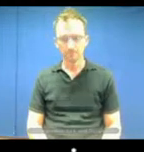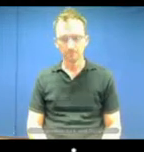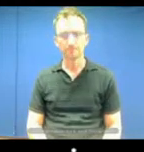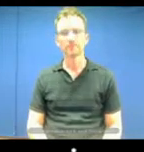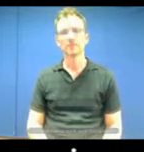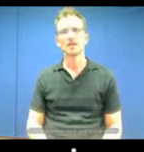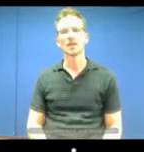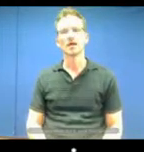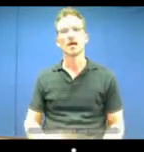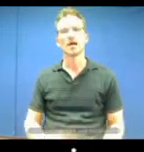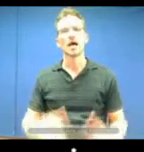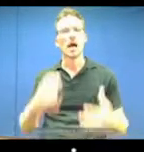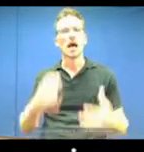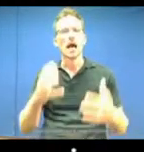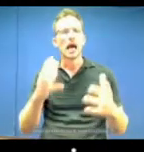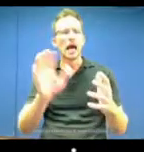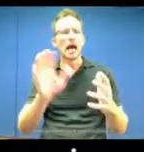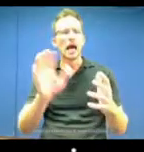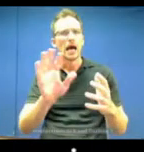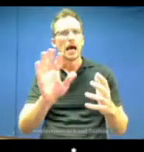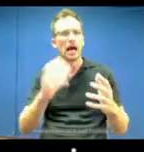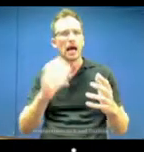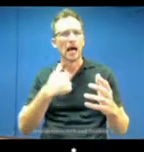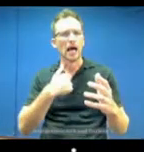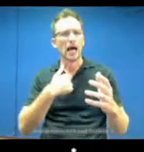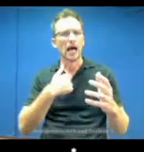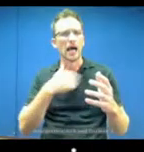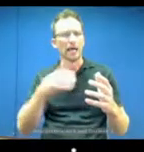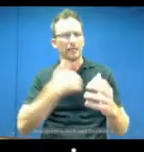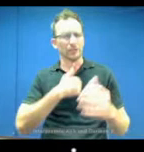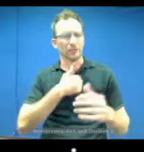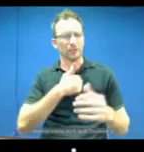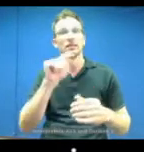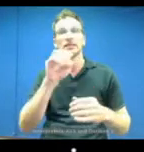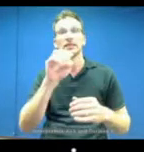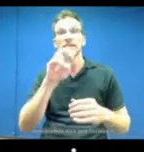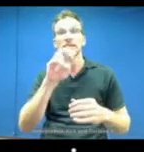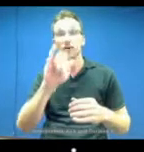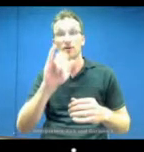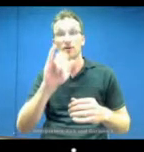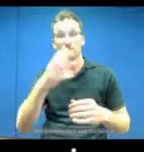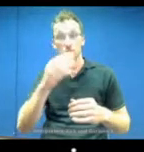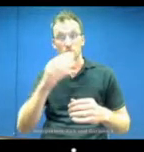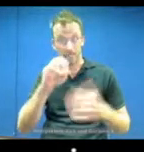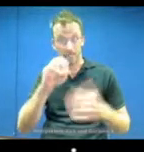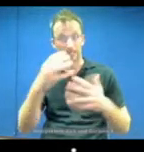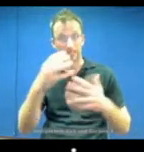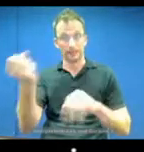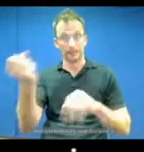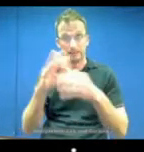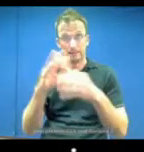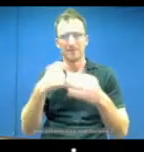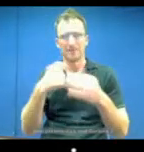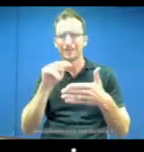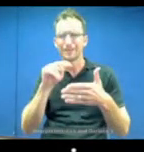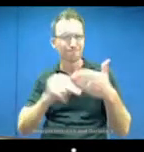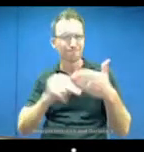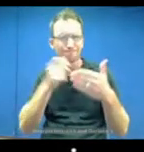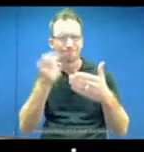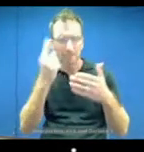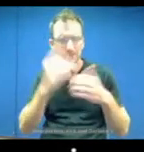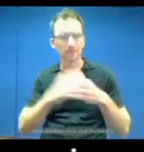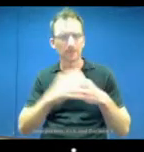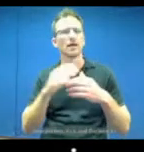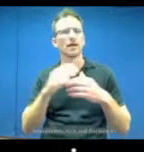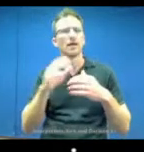I don't understand Terry White's comment, and we're right up at the last site. So let me just see if I